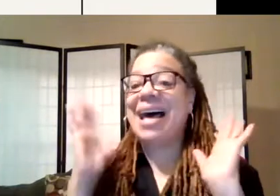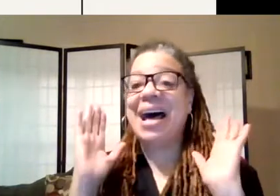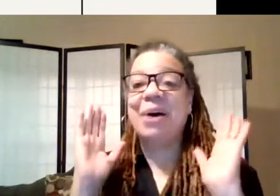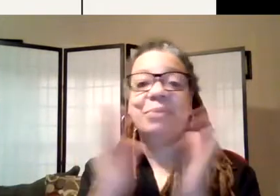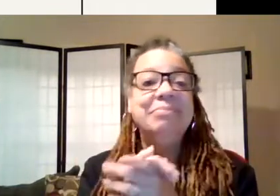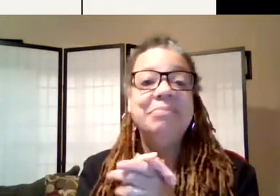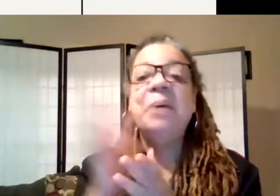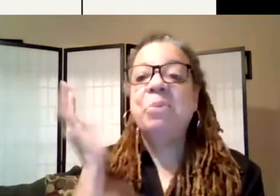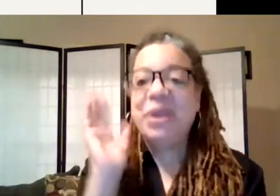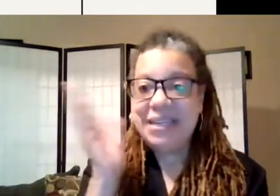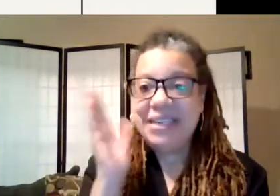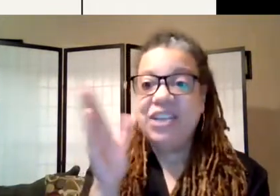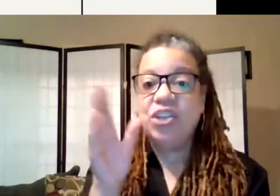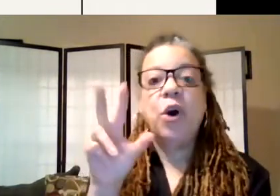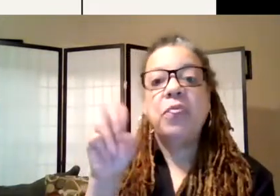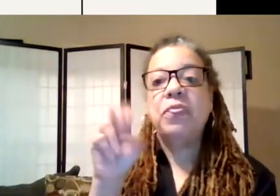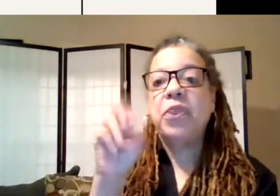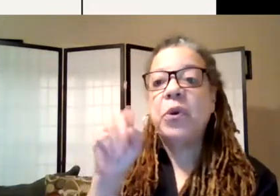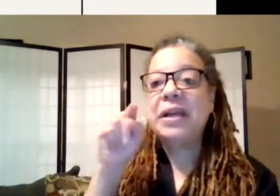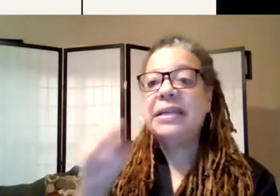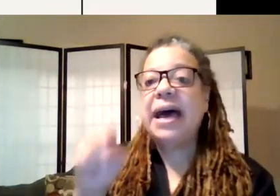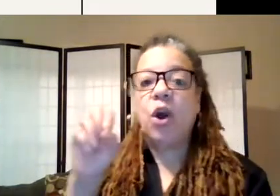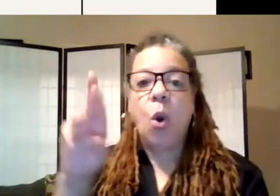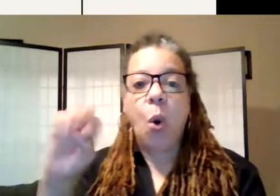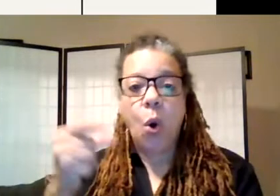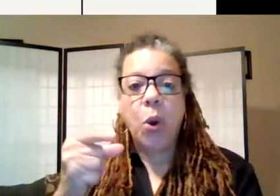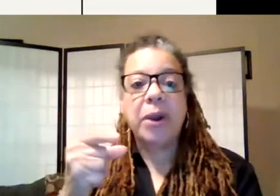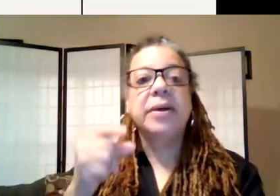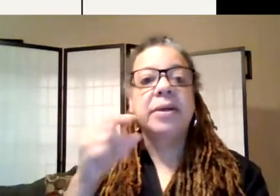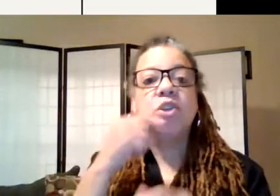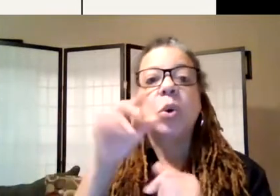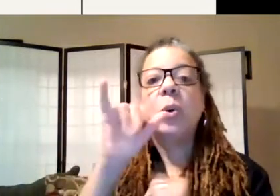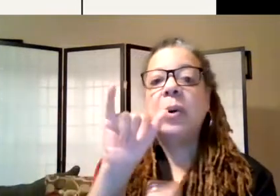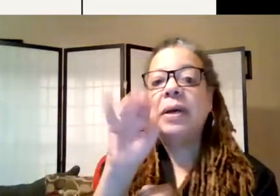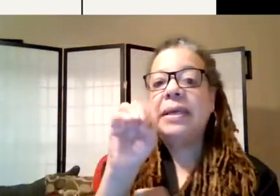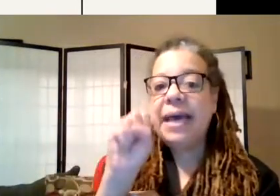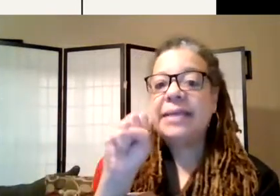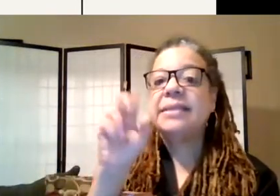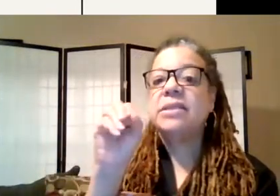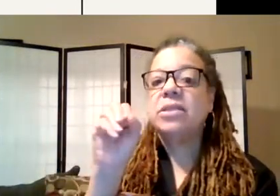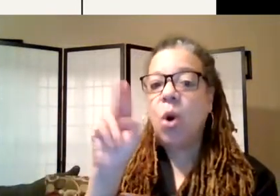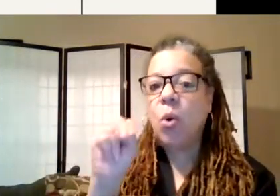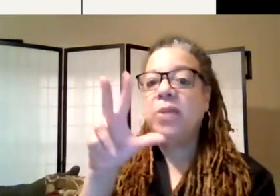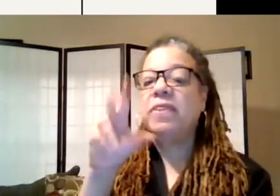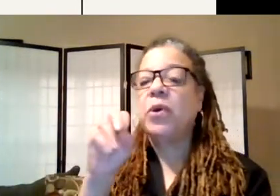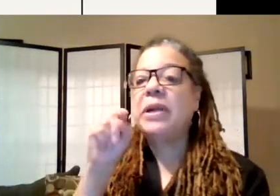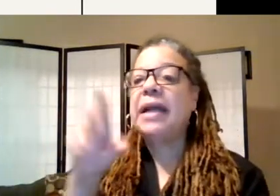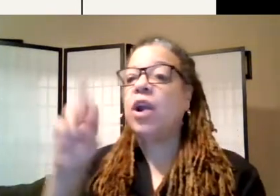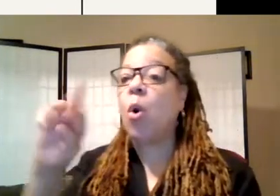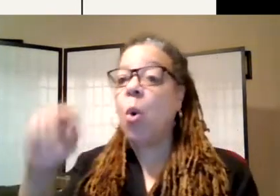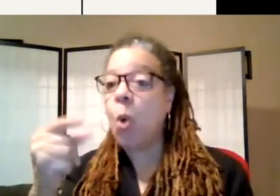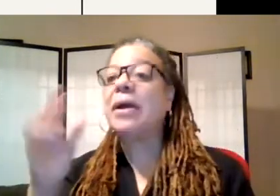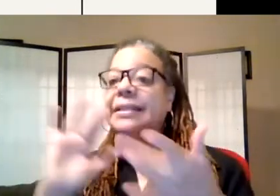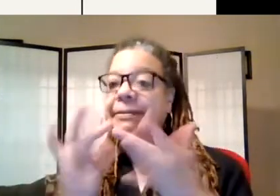is yeson30.org. You can go there to sign up to support and get active on the campaign. But